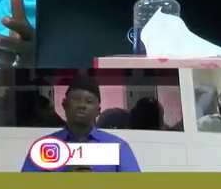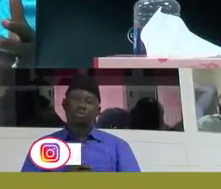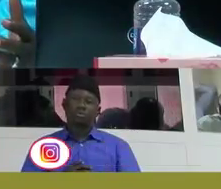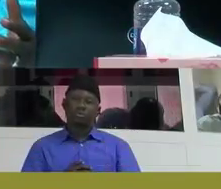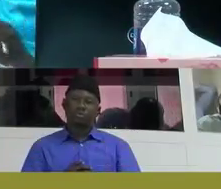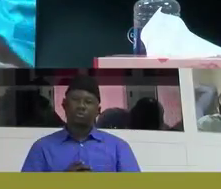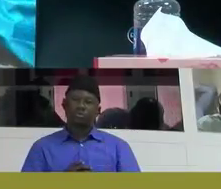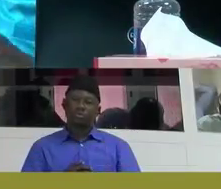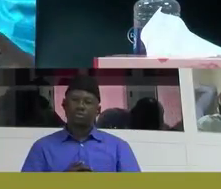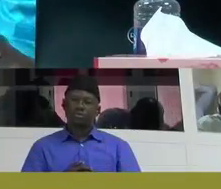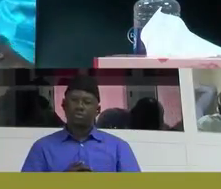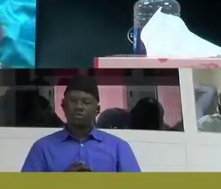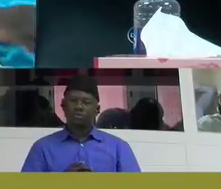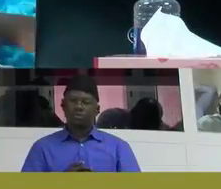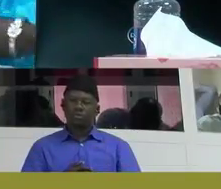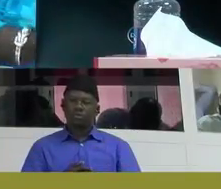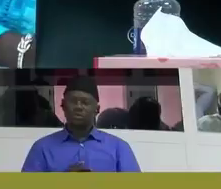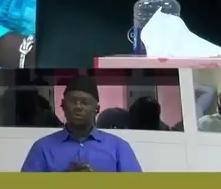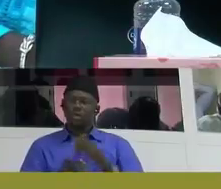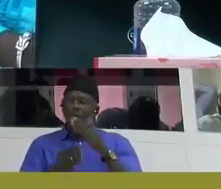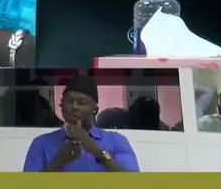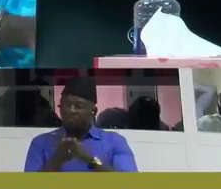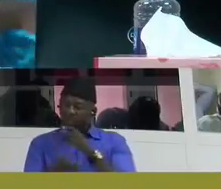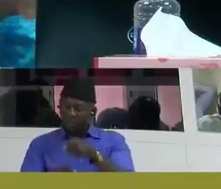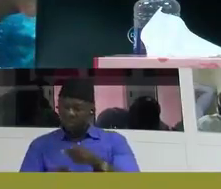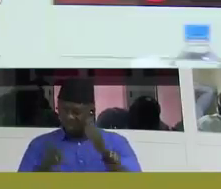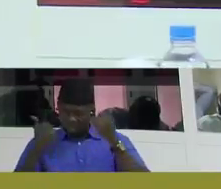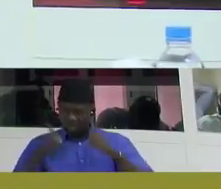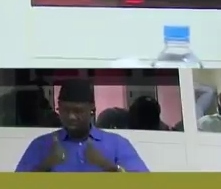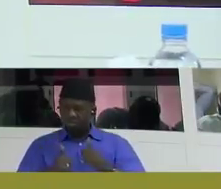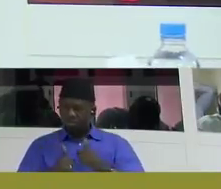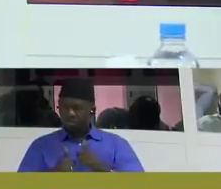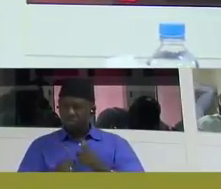ban before this particular occasion